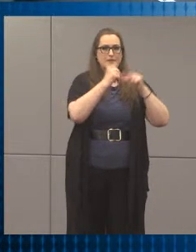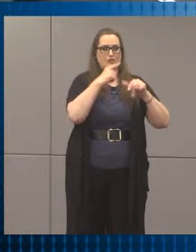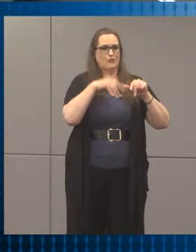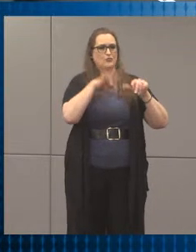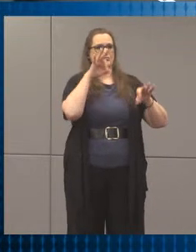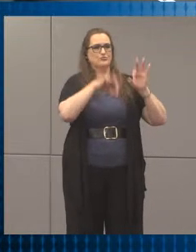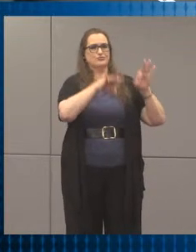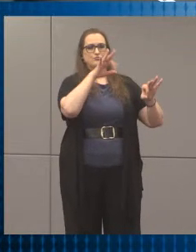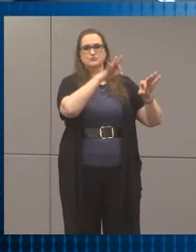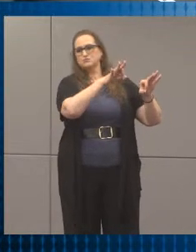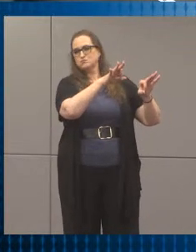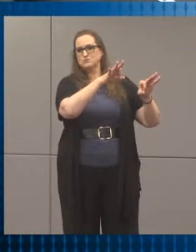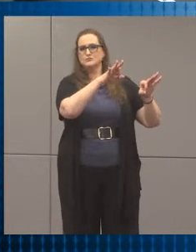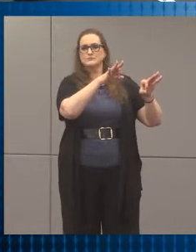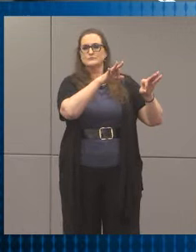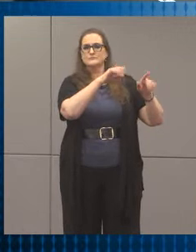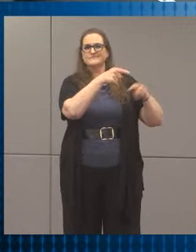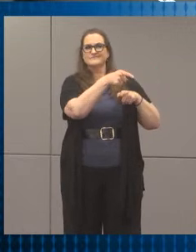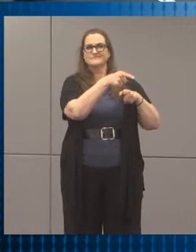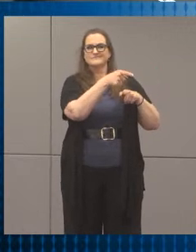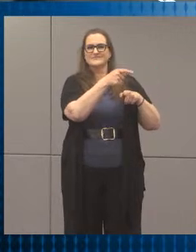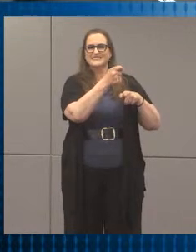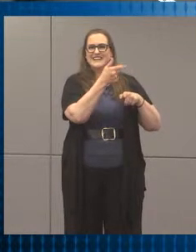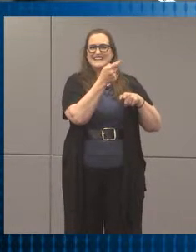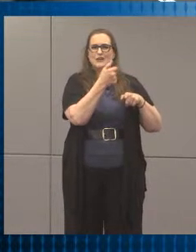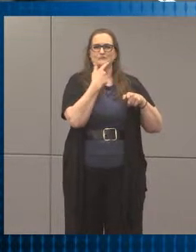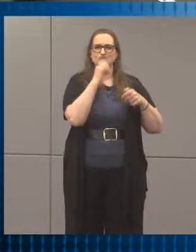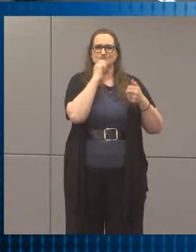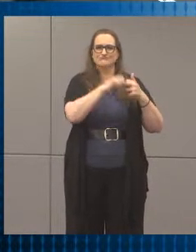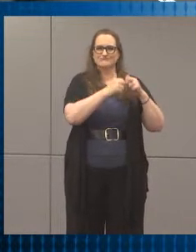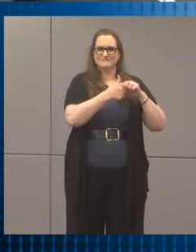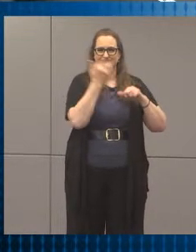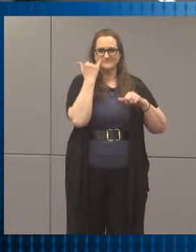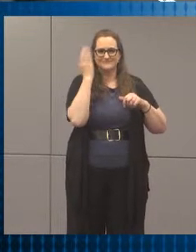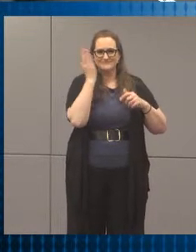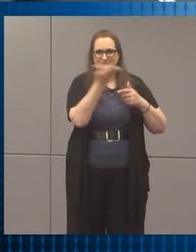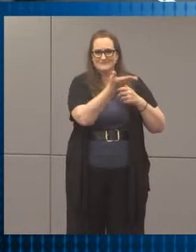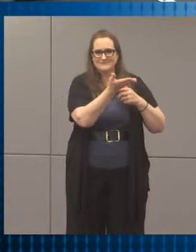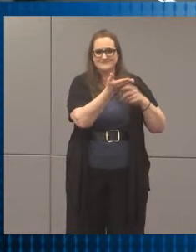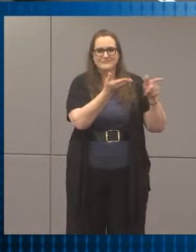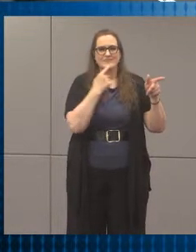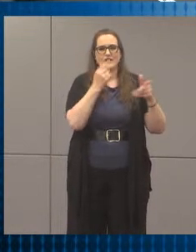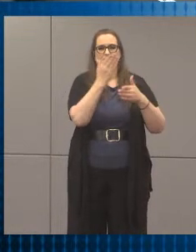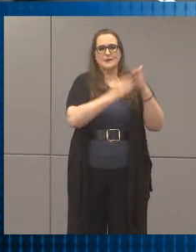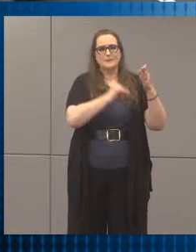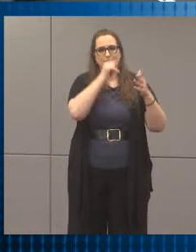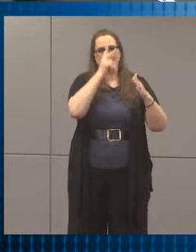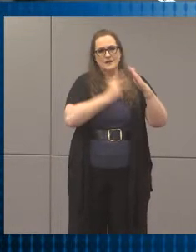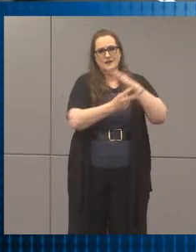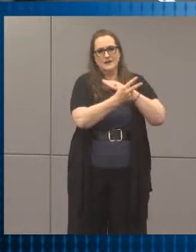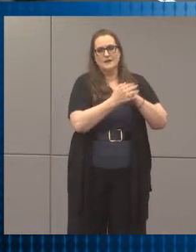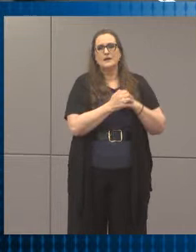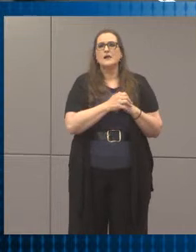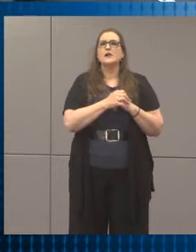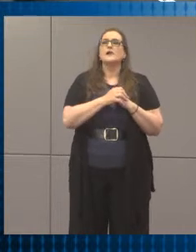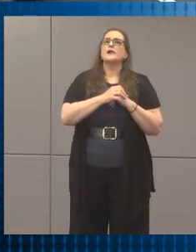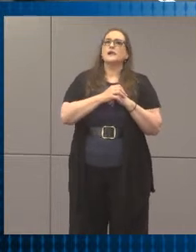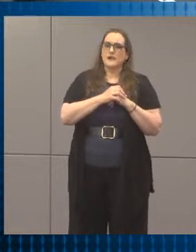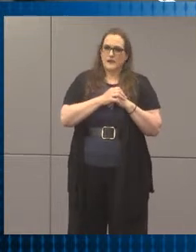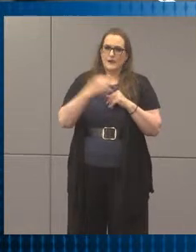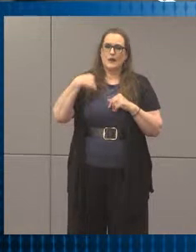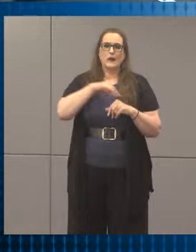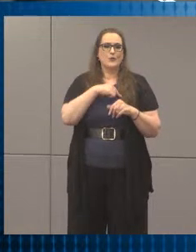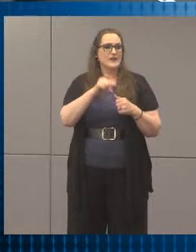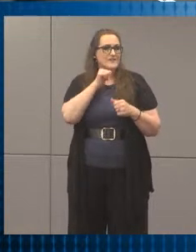find some little skeletons in the closet, if you will. There's going to be some unforeseen conditions. We